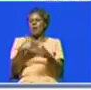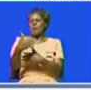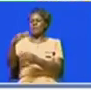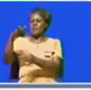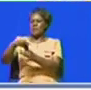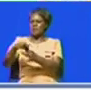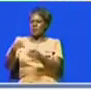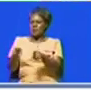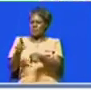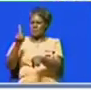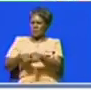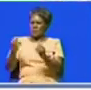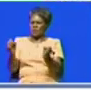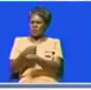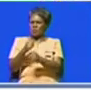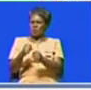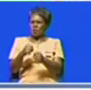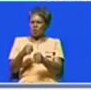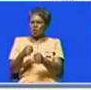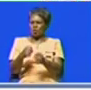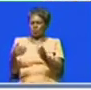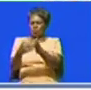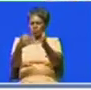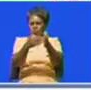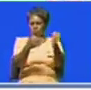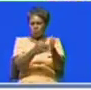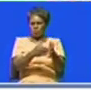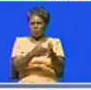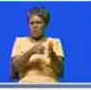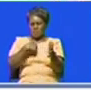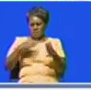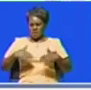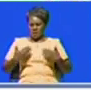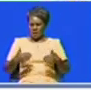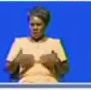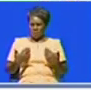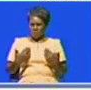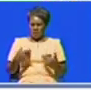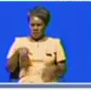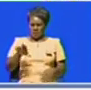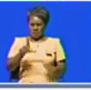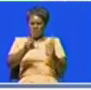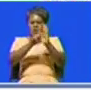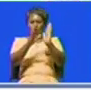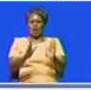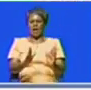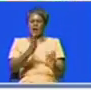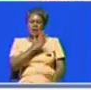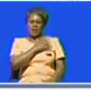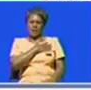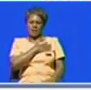elections. But at the same time, you can't keep moving goalposts. I'm glad he was one of the Supreme Court lawyers for NASA. Mm-hmm.